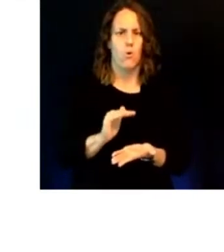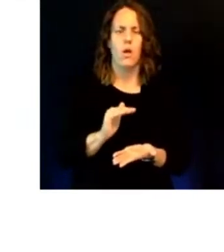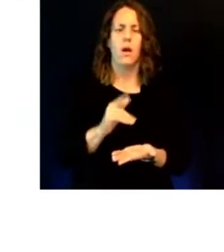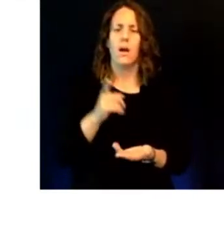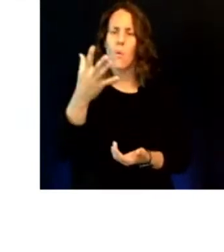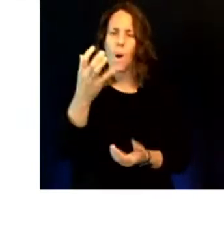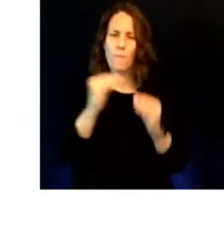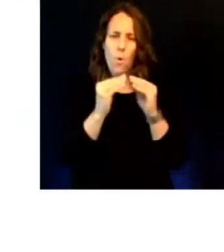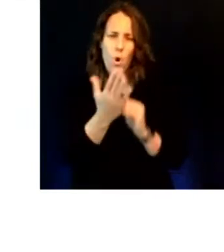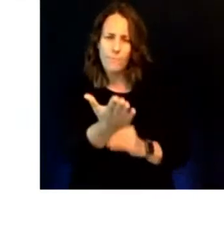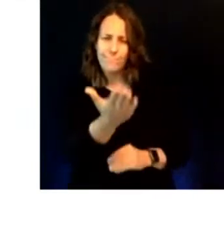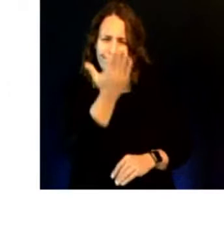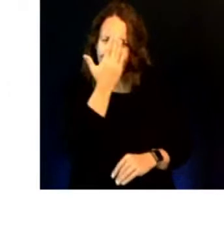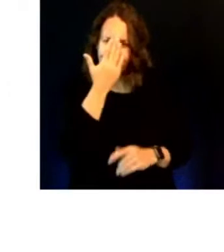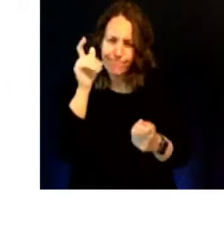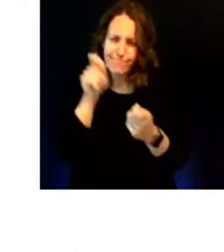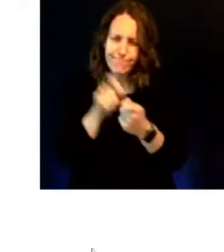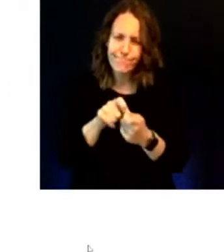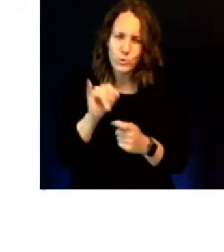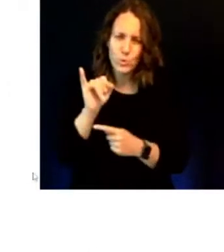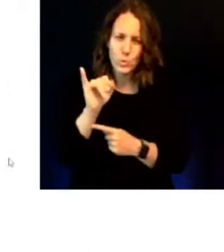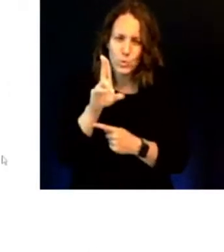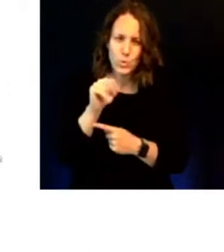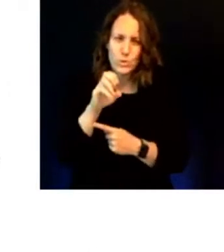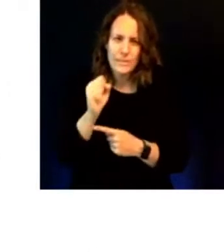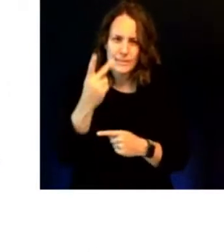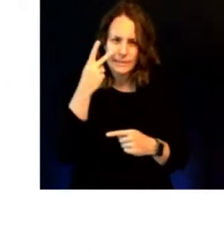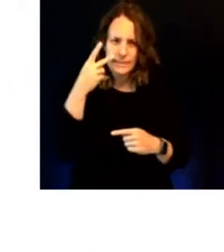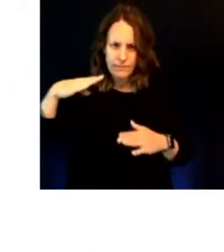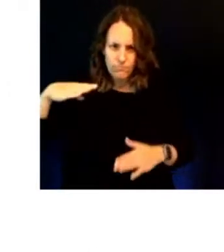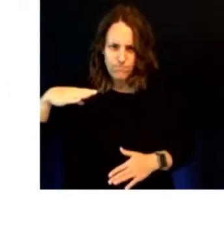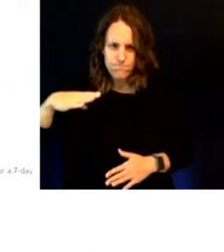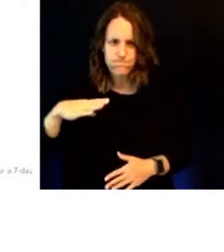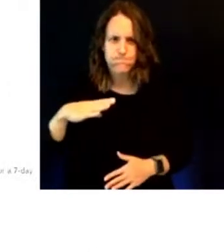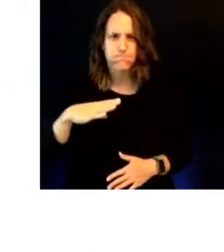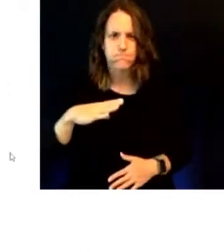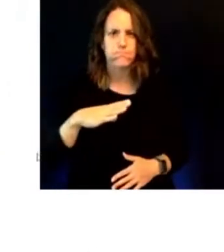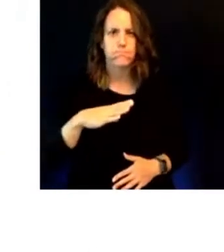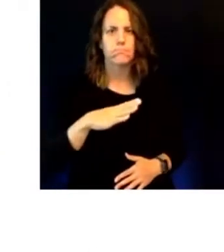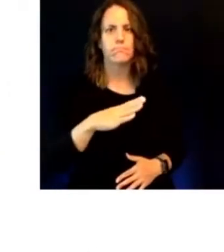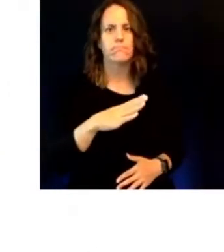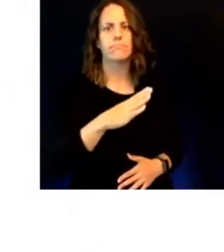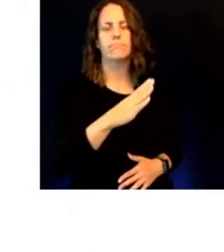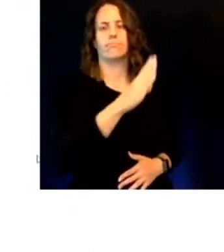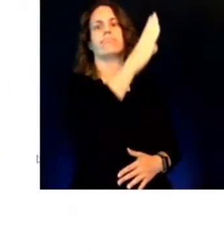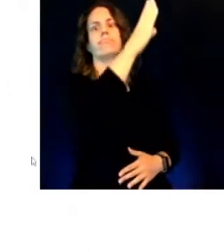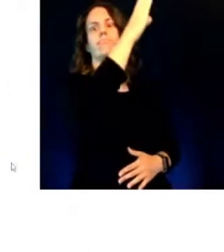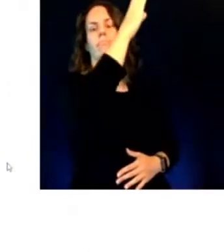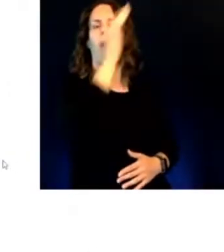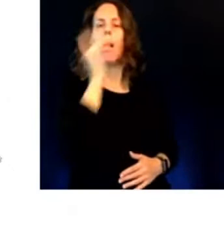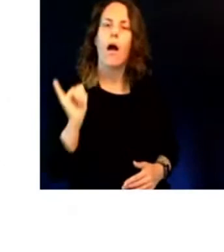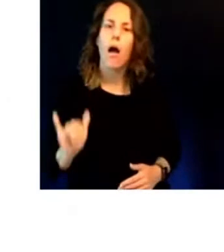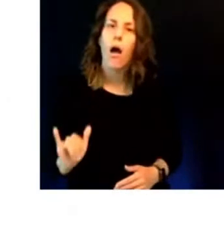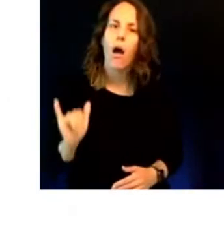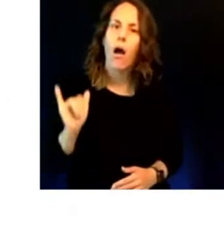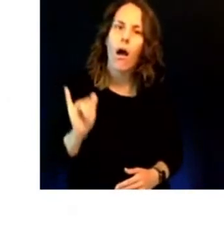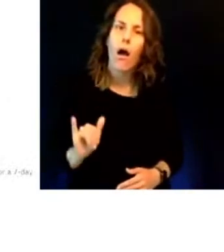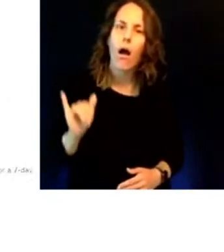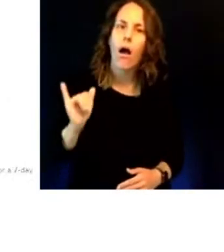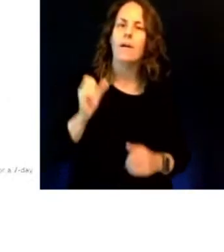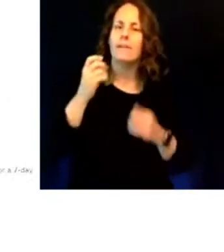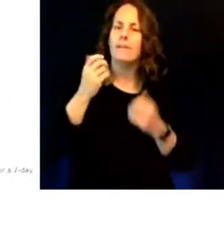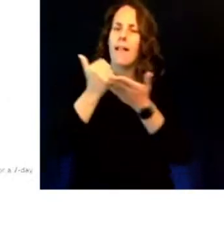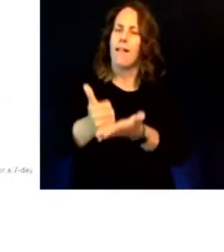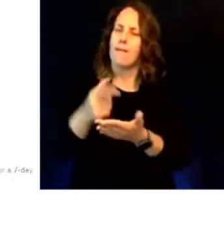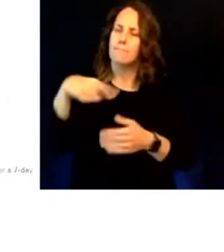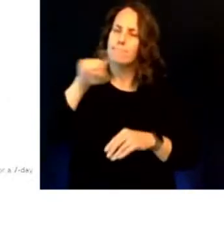happening on a more granular basis over time. And here we have that cumulative case count as well. And the same